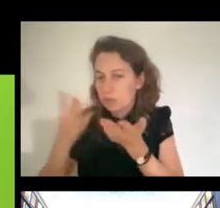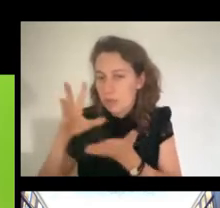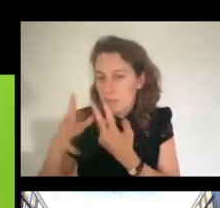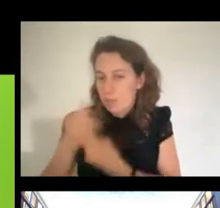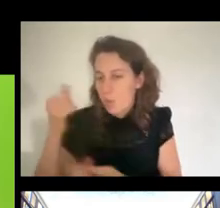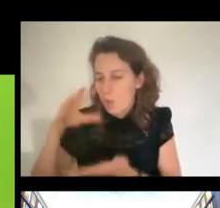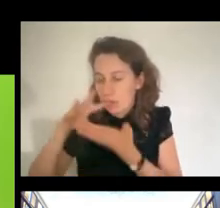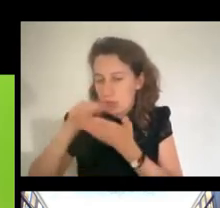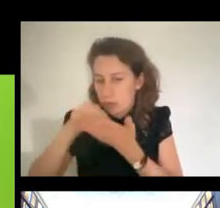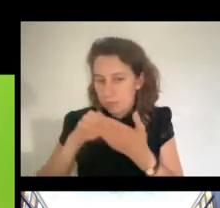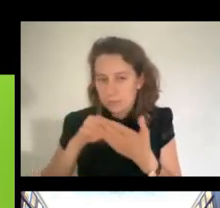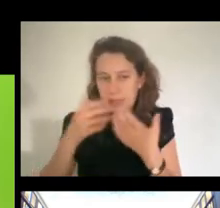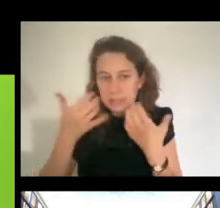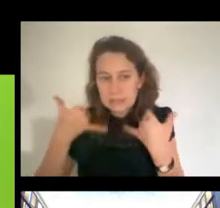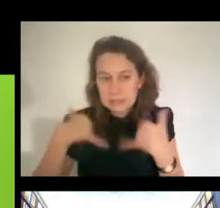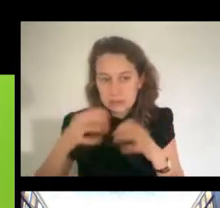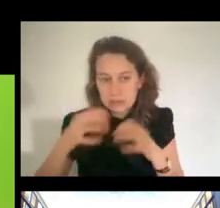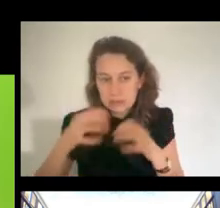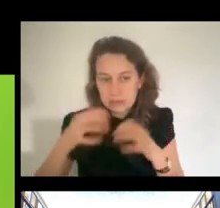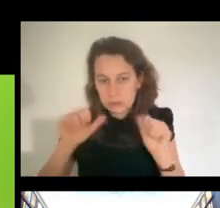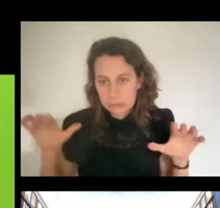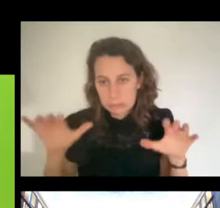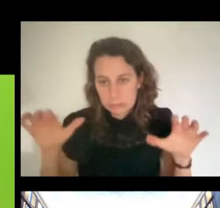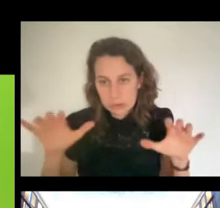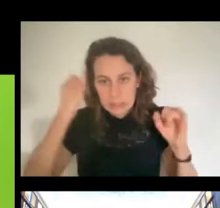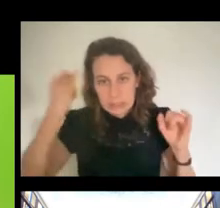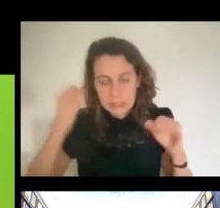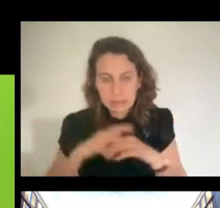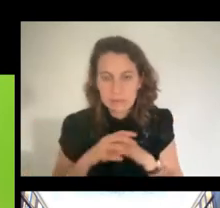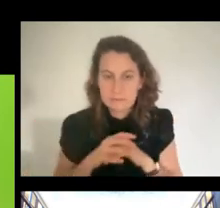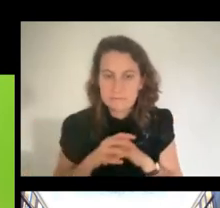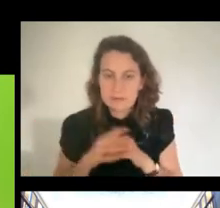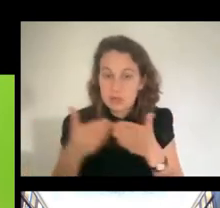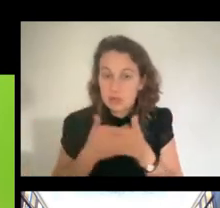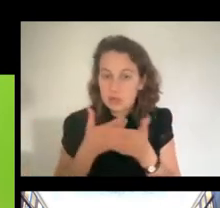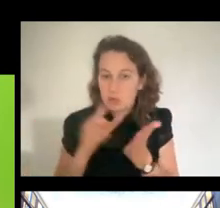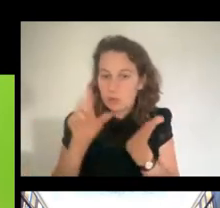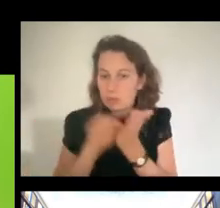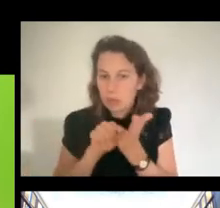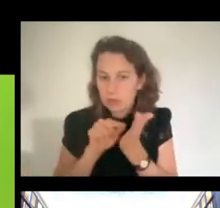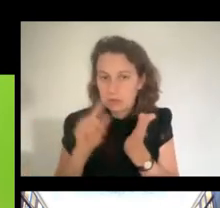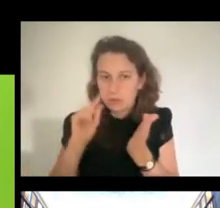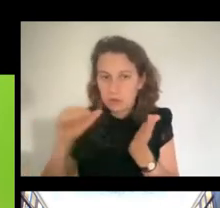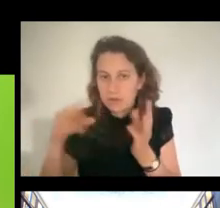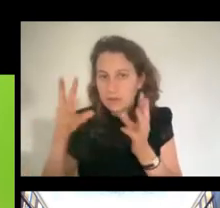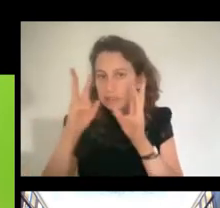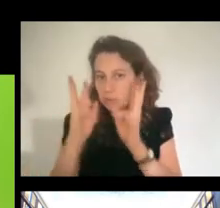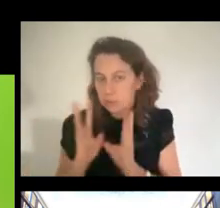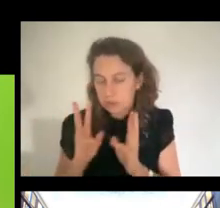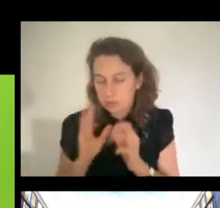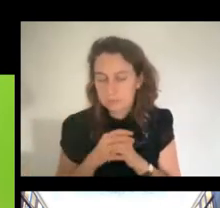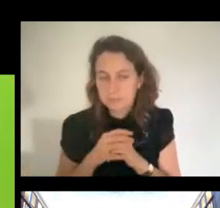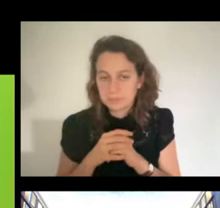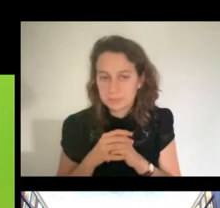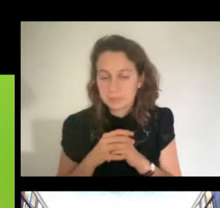And we're still actually pushing that idea and working on some new prints. Probably this winter we'll be doing that. And then